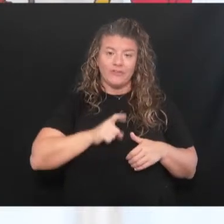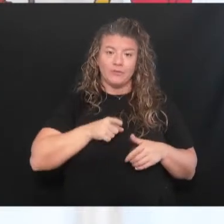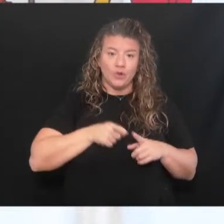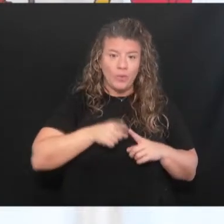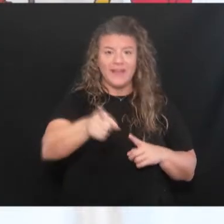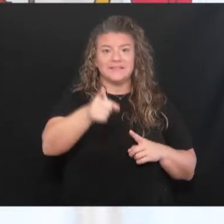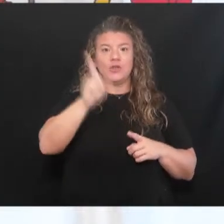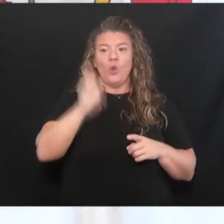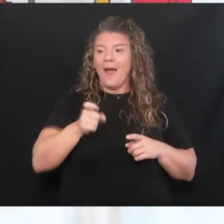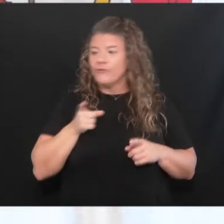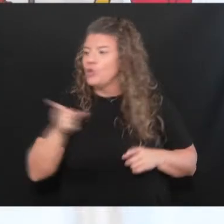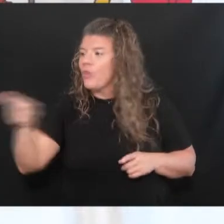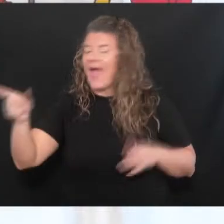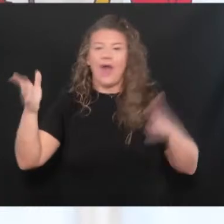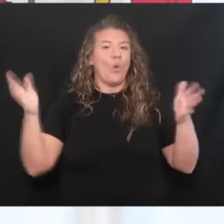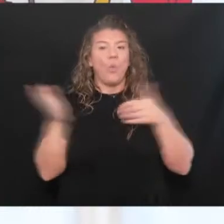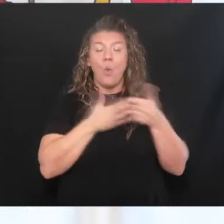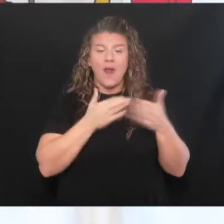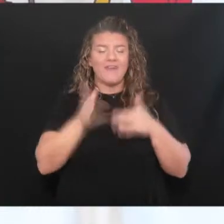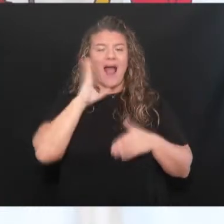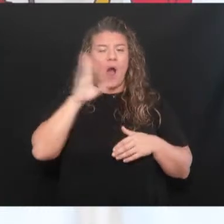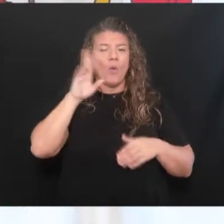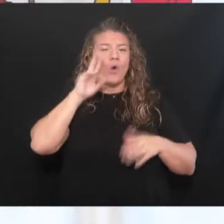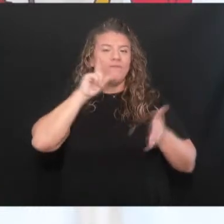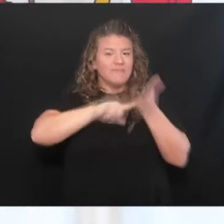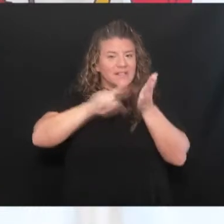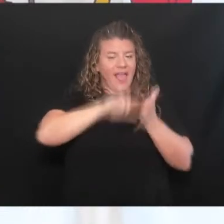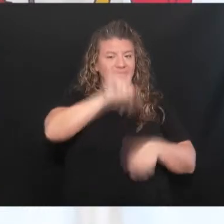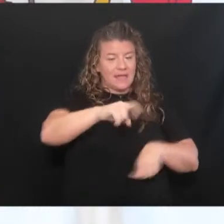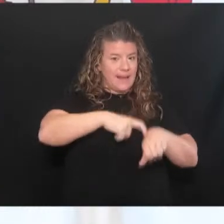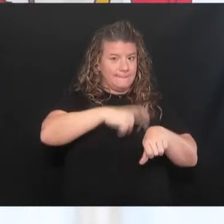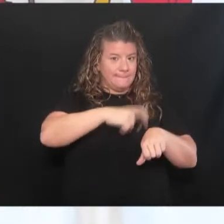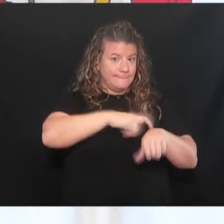then we'll visit it and we'll look at it in a different light.